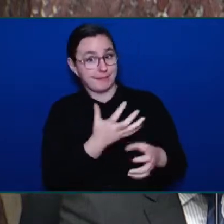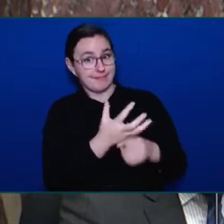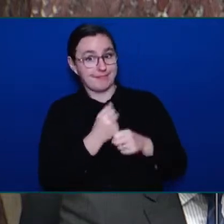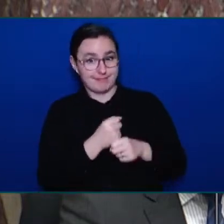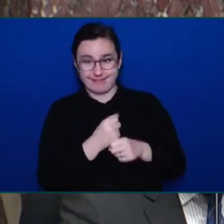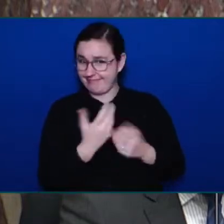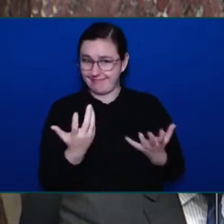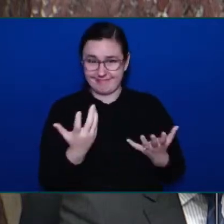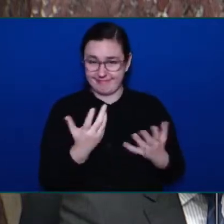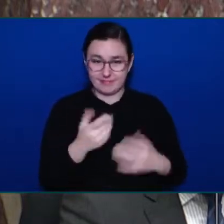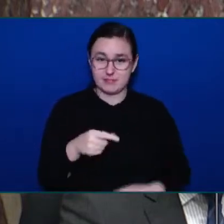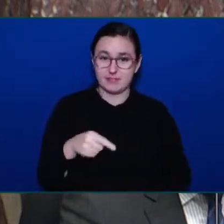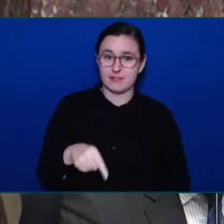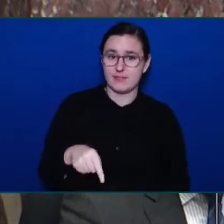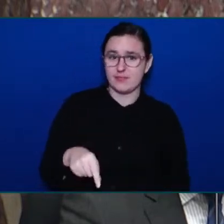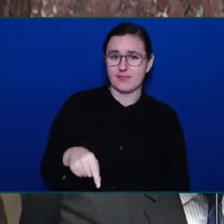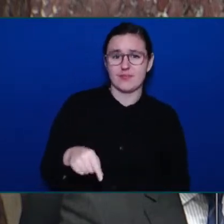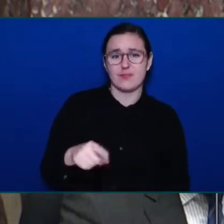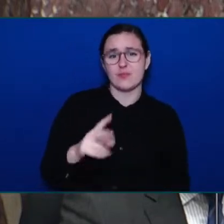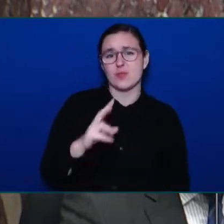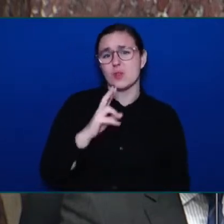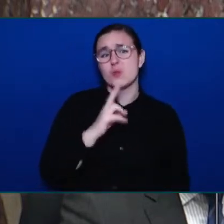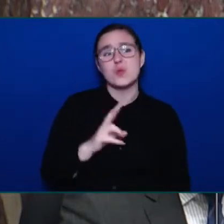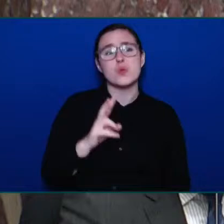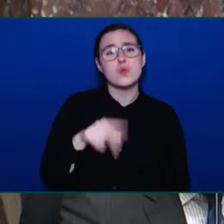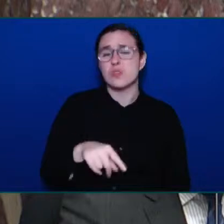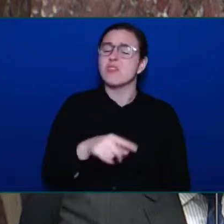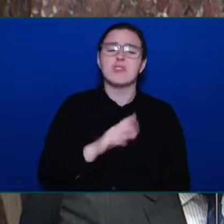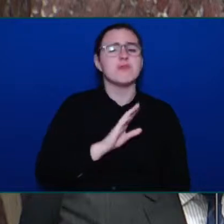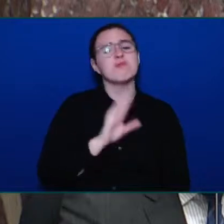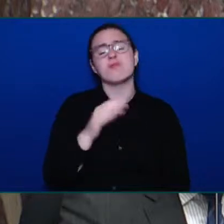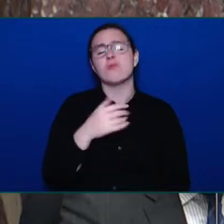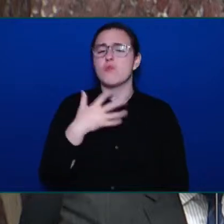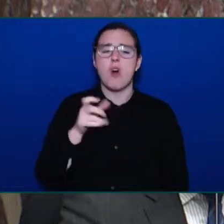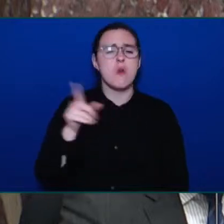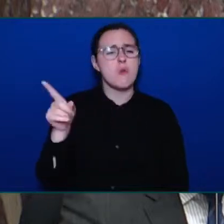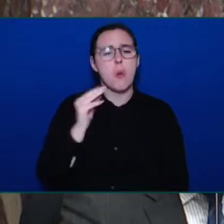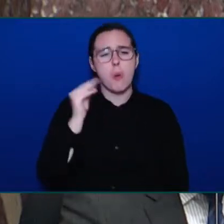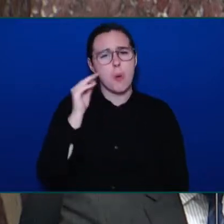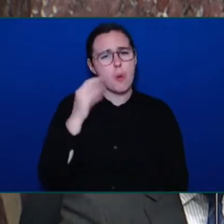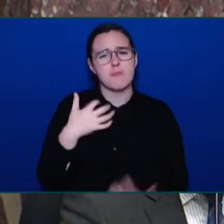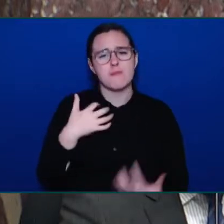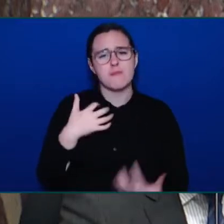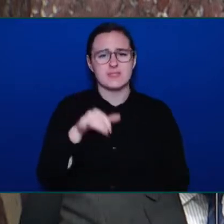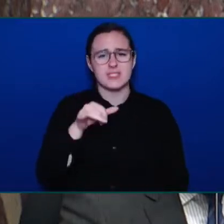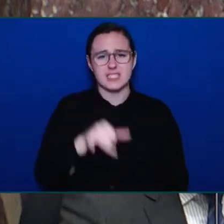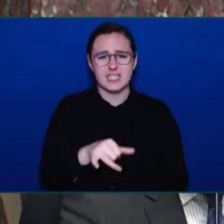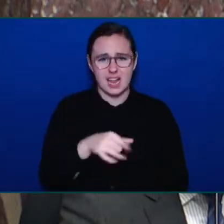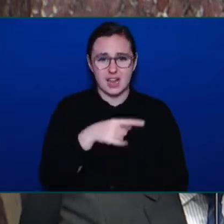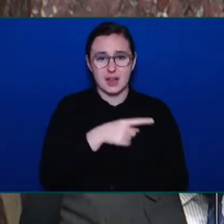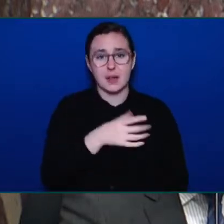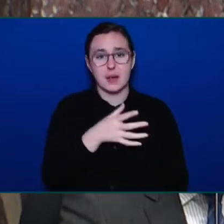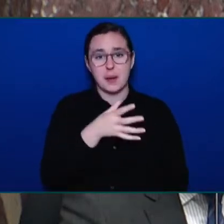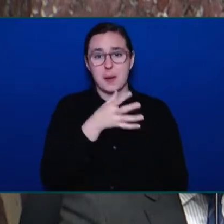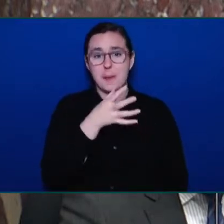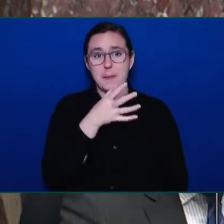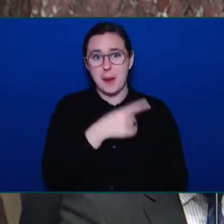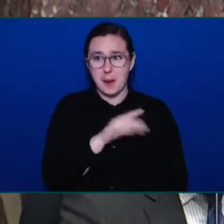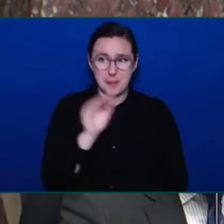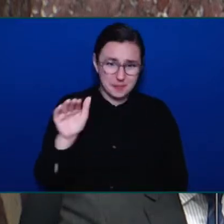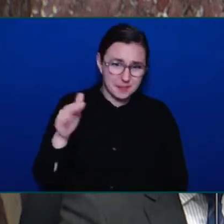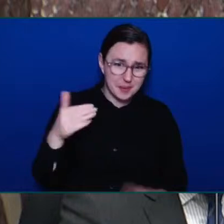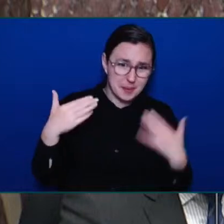During this entire time, we're at 6+ hours. There was no communication. No one came